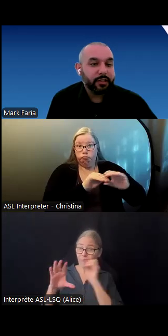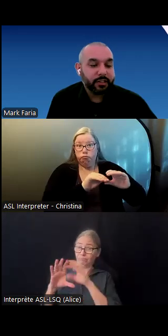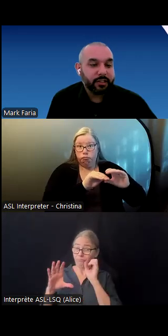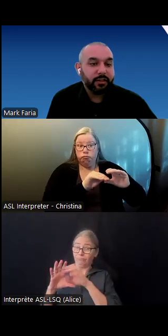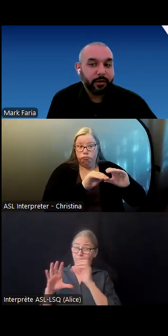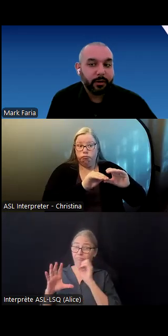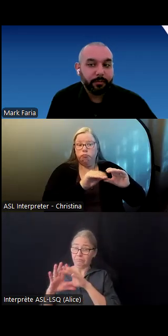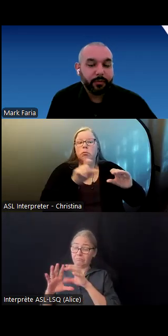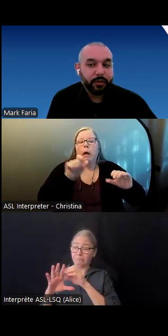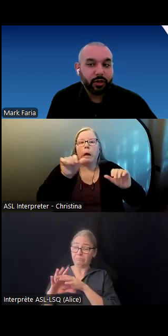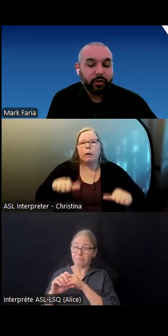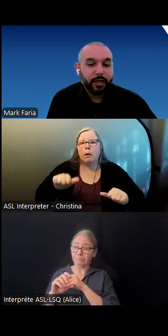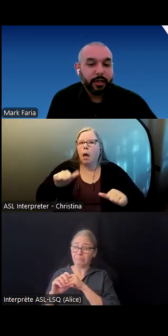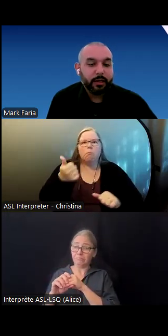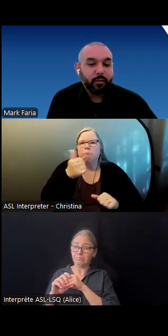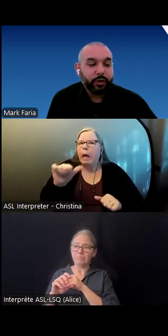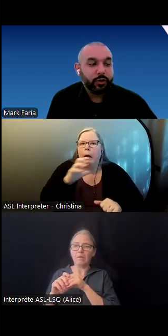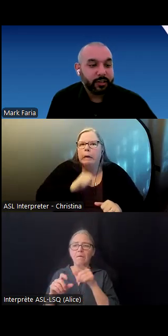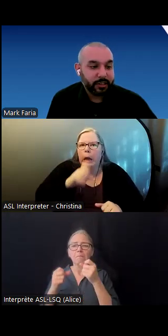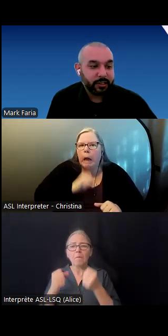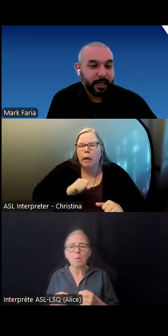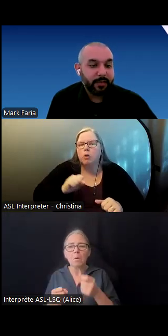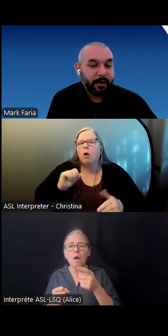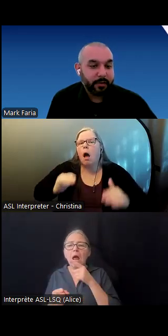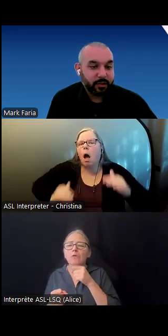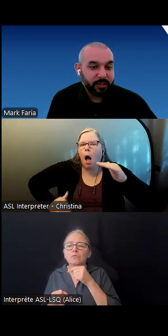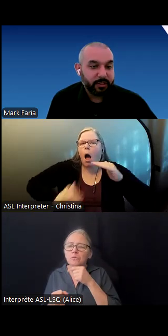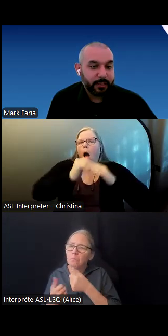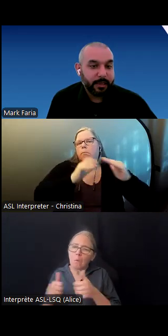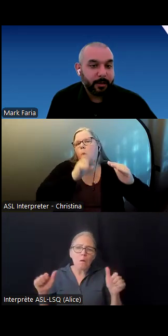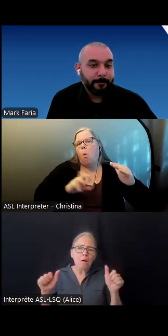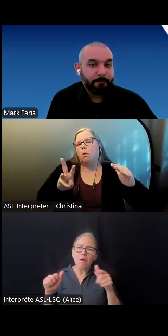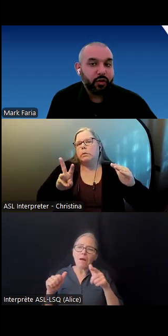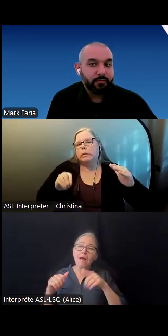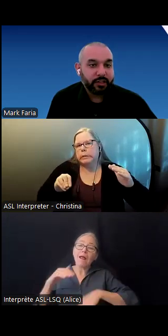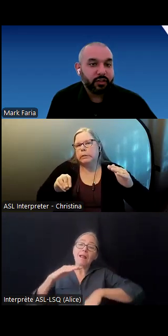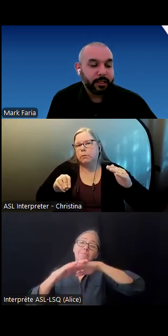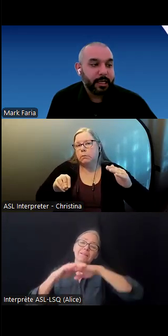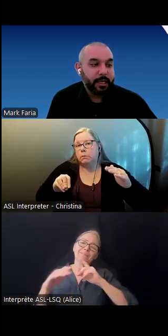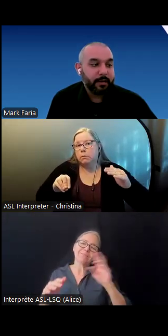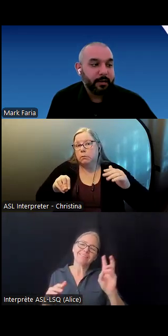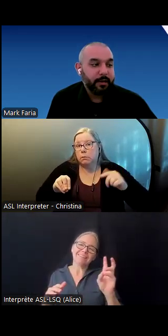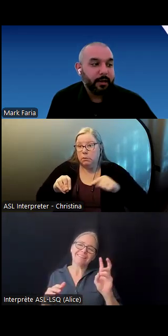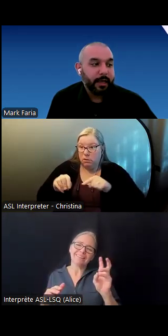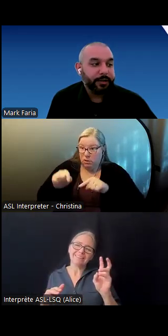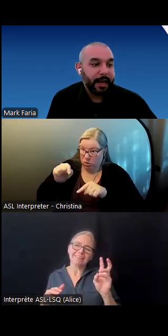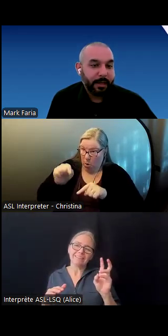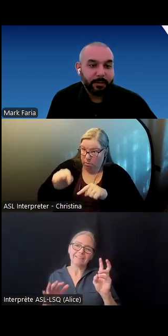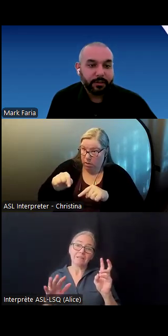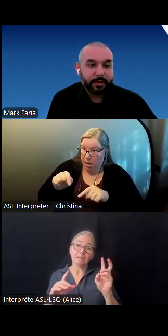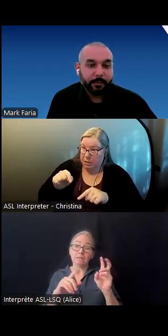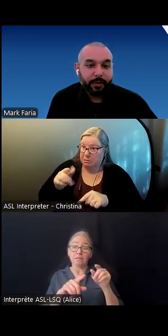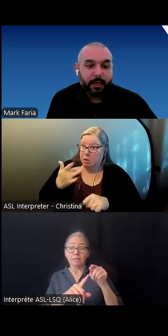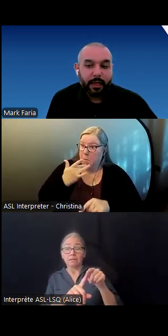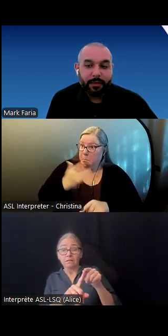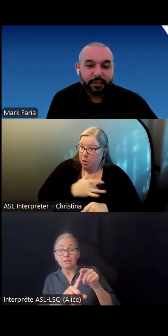of the 60th year. So when you turn 60 in that specific year, you must start taking LDAP